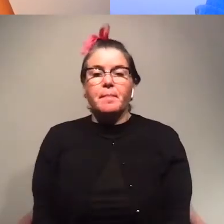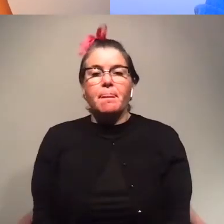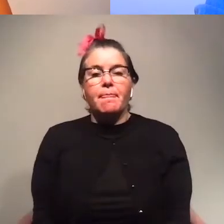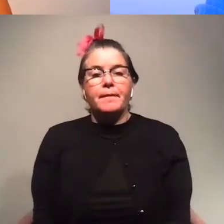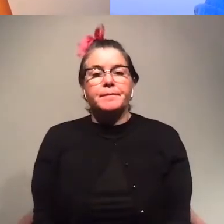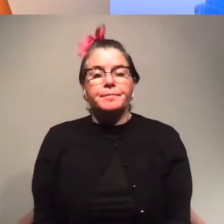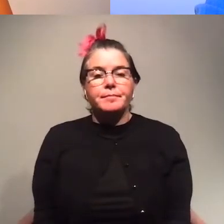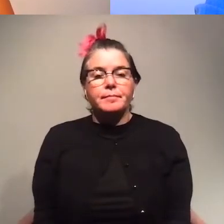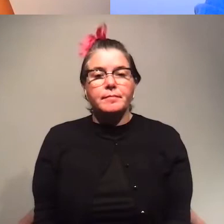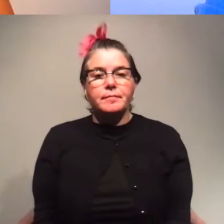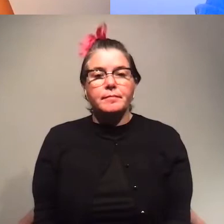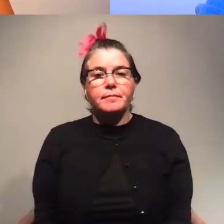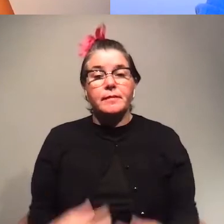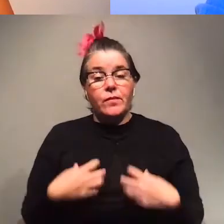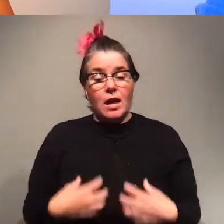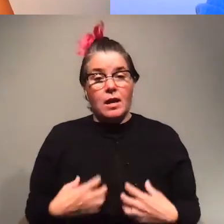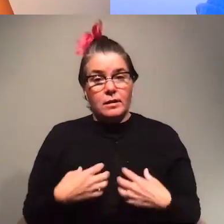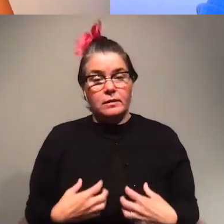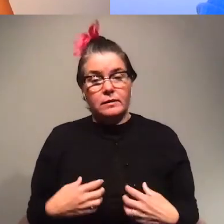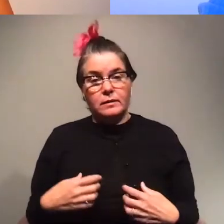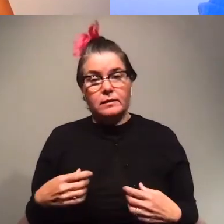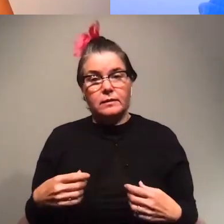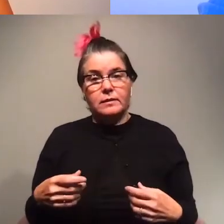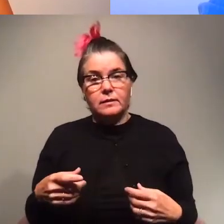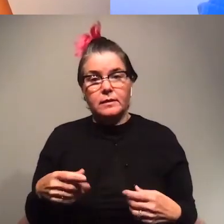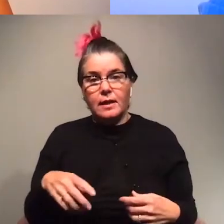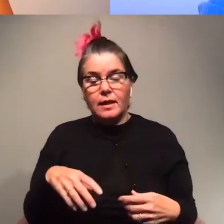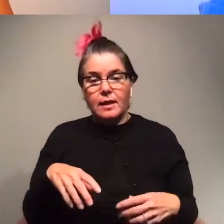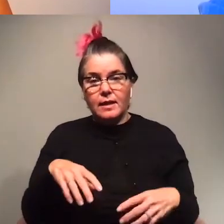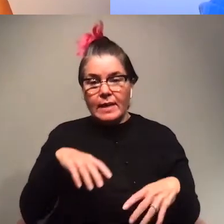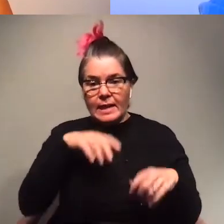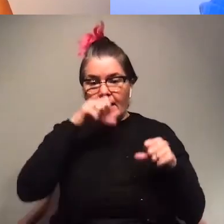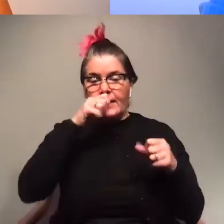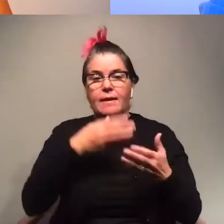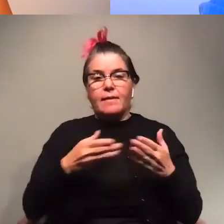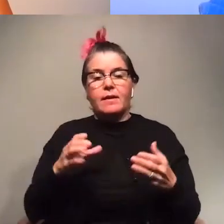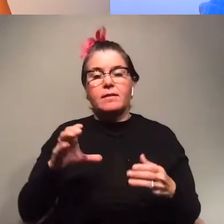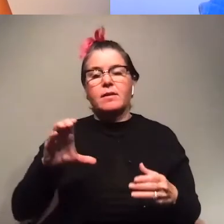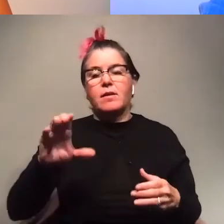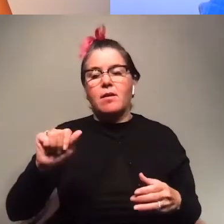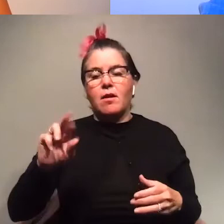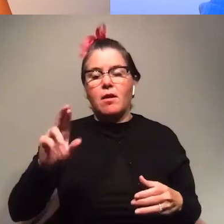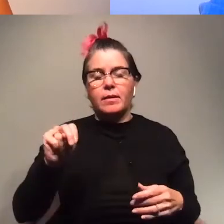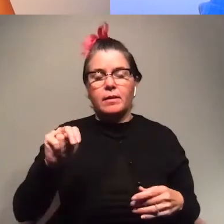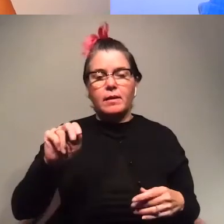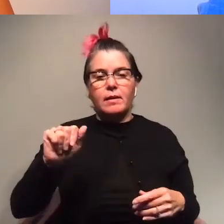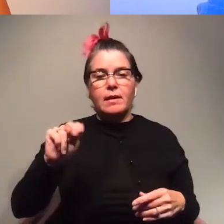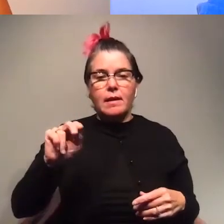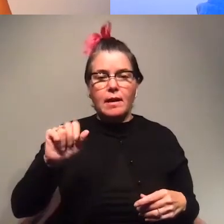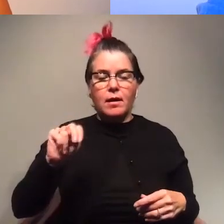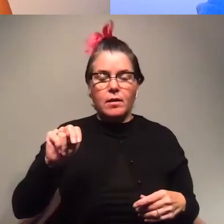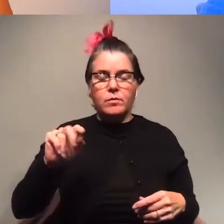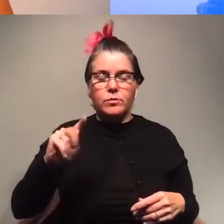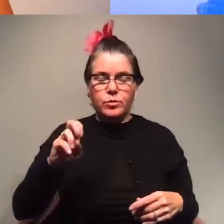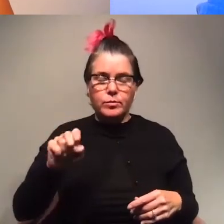And for lungs, the question of like inhaling things, like if I'm working with carbon nanotubes, wearing a mask, because that's also